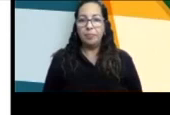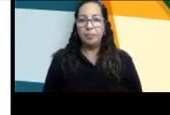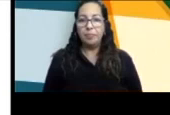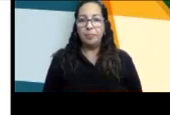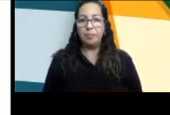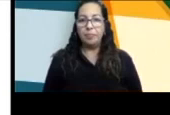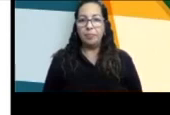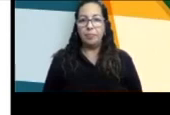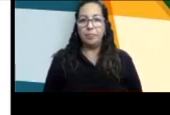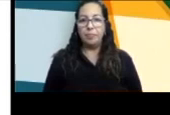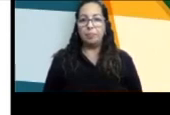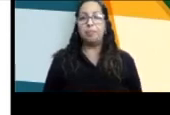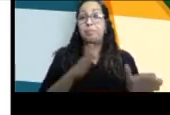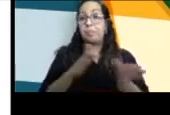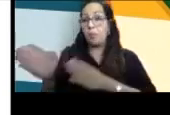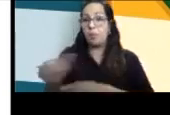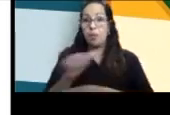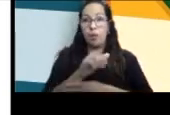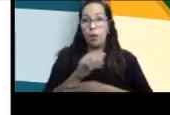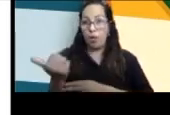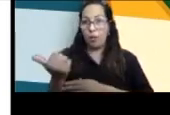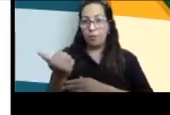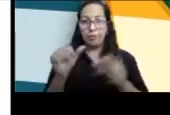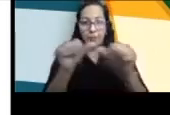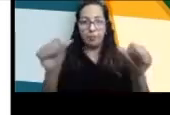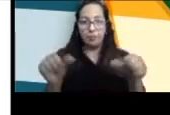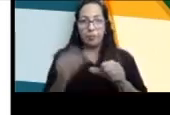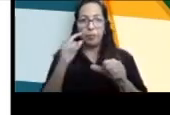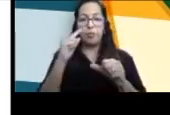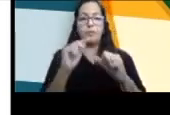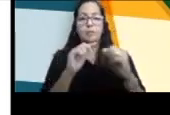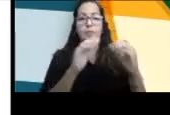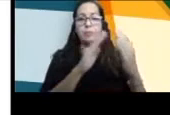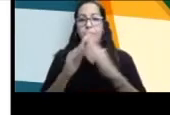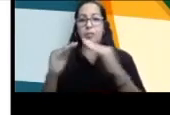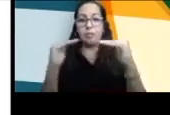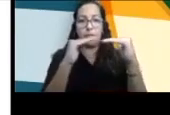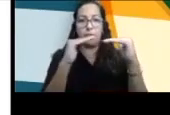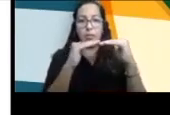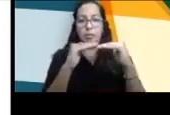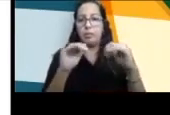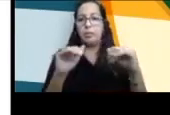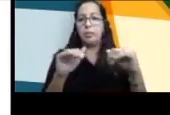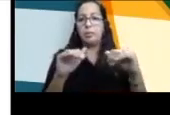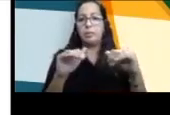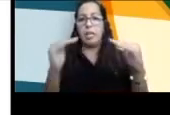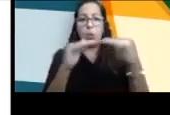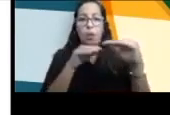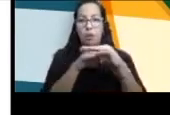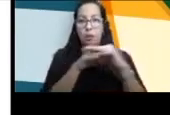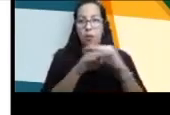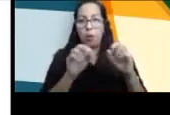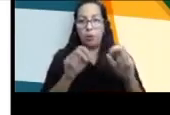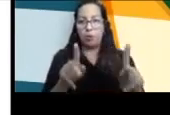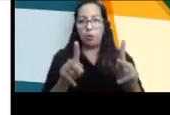Another area of compliance is fair housing and equal opportunity. Today we will briefly discuss some of the